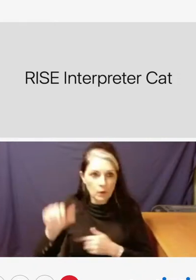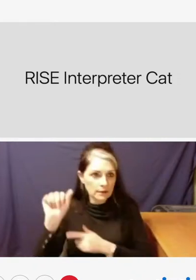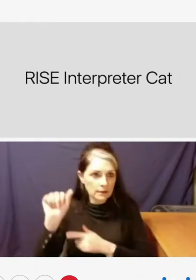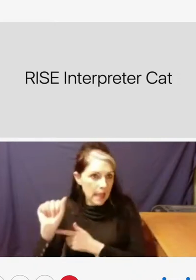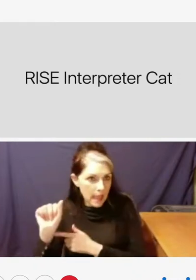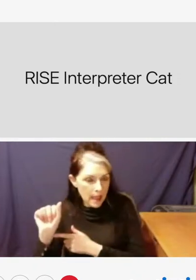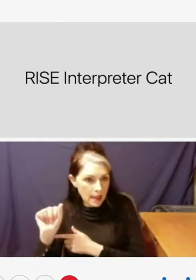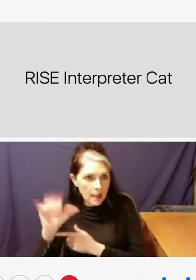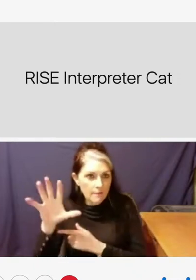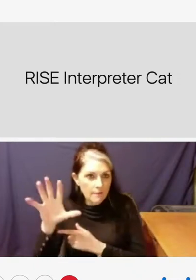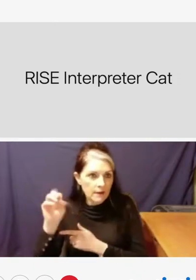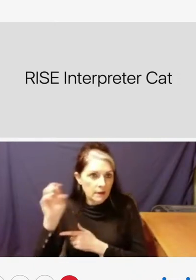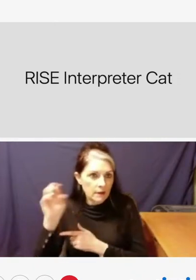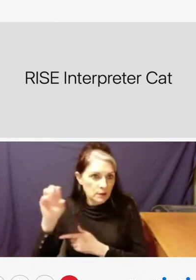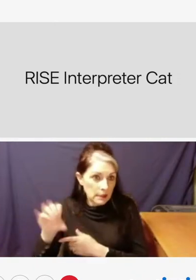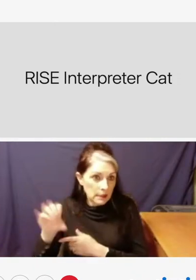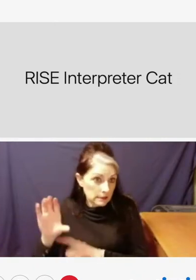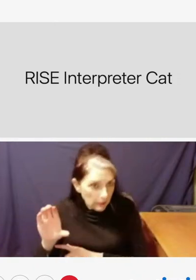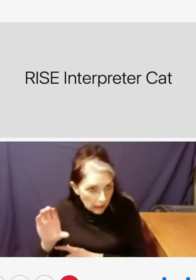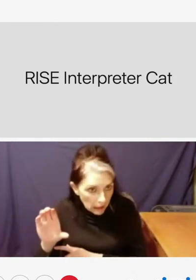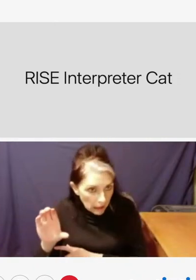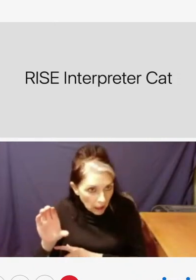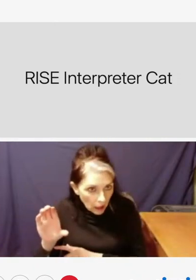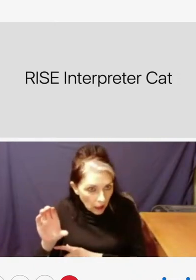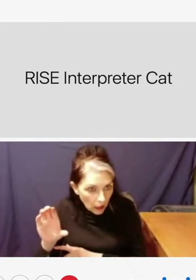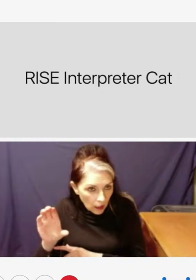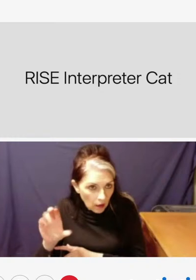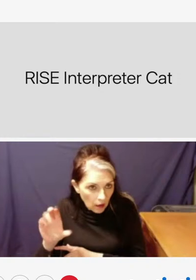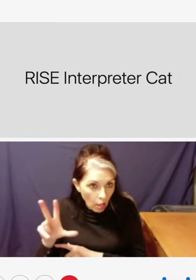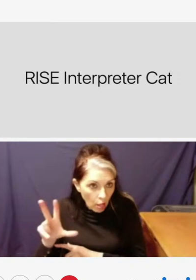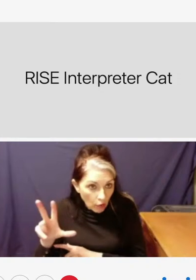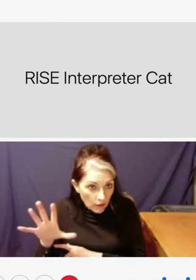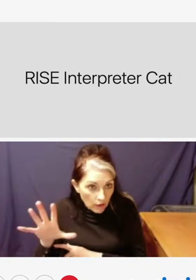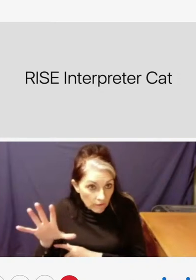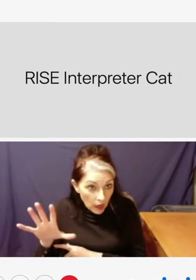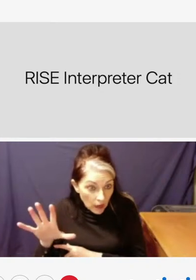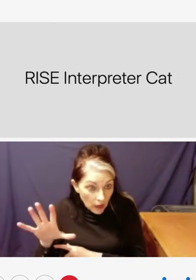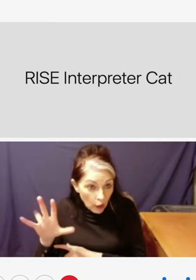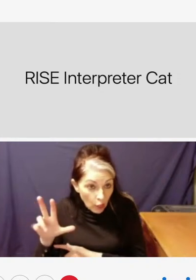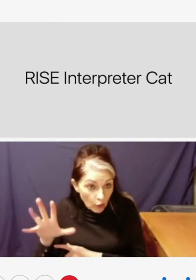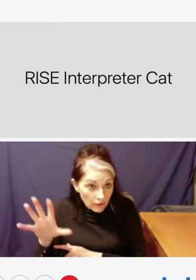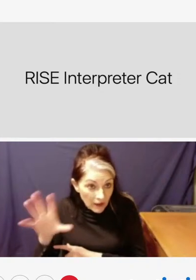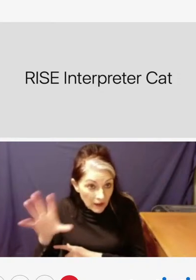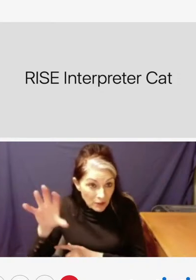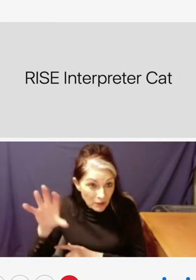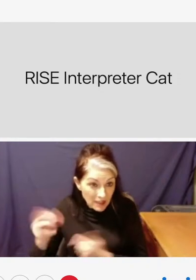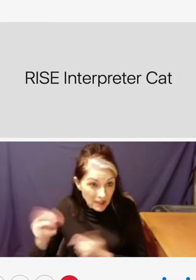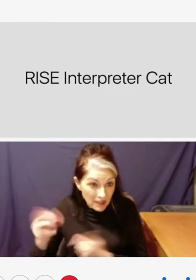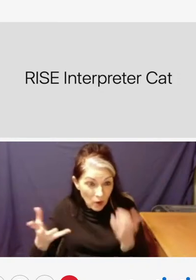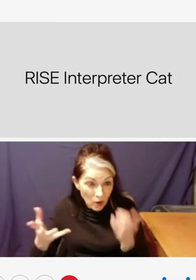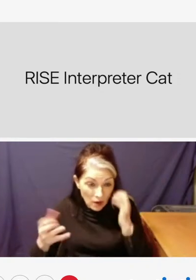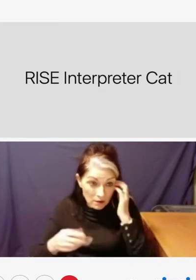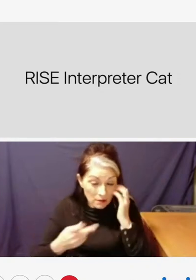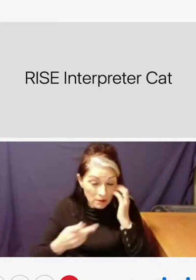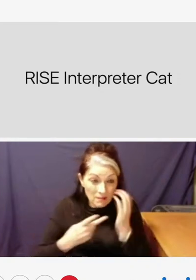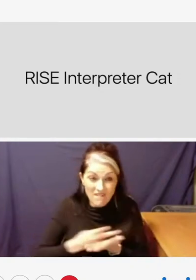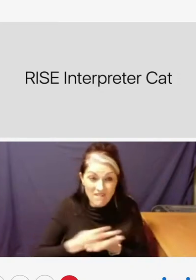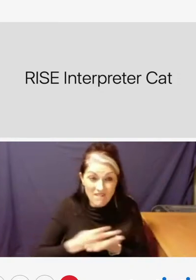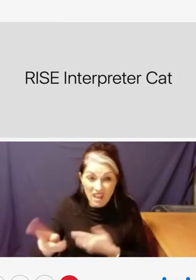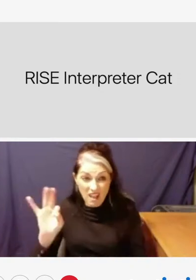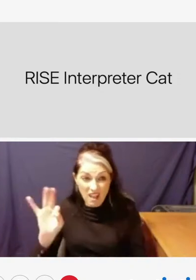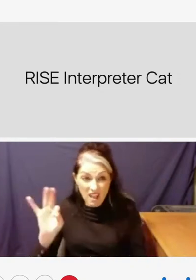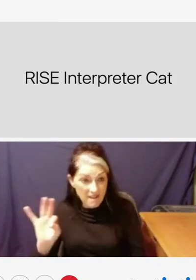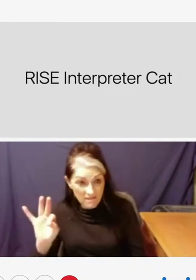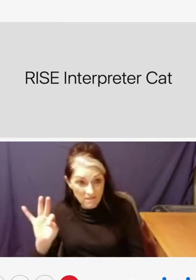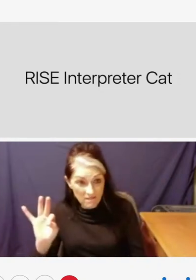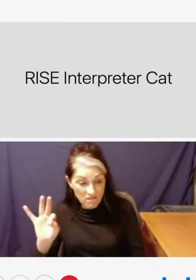c so 35% what's that that's failing that means we're doing something wrong and